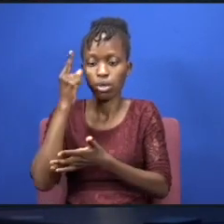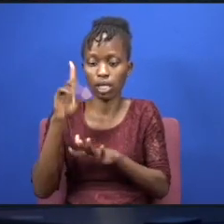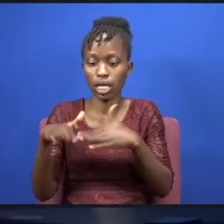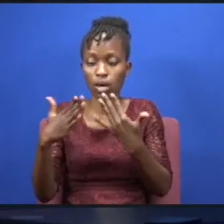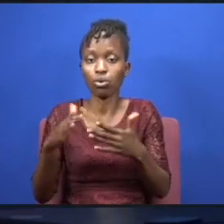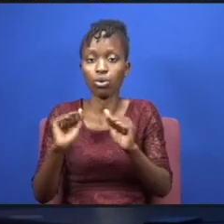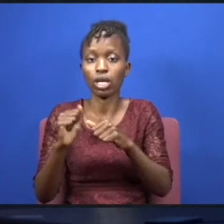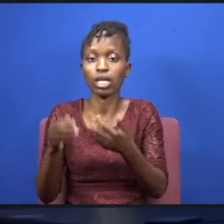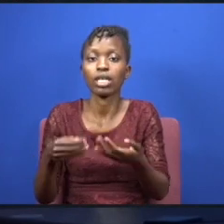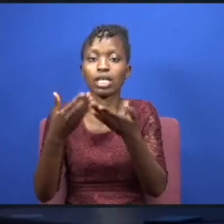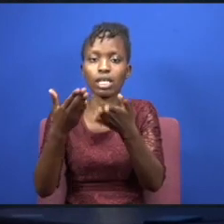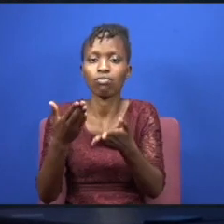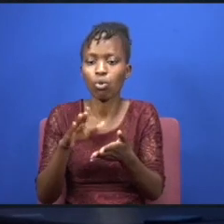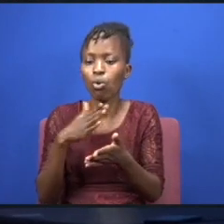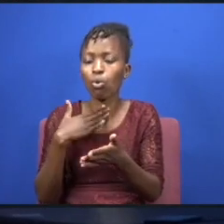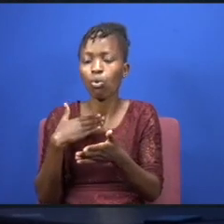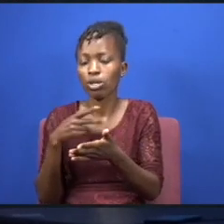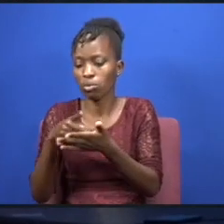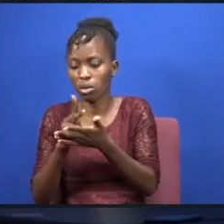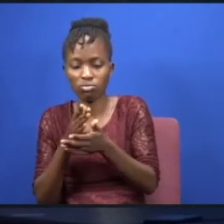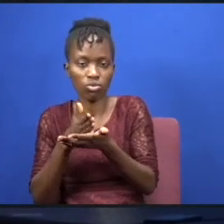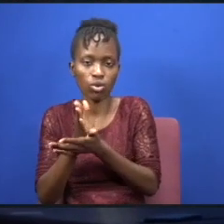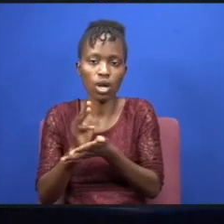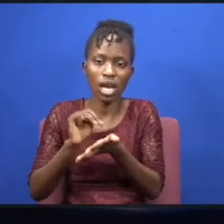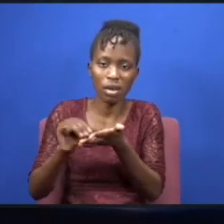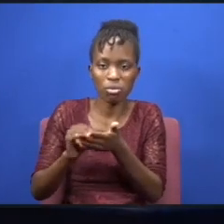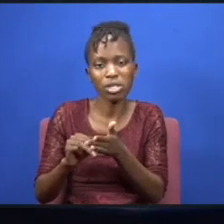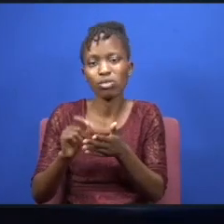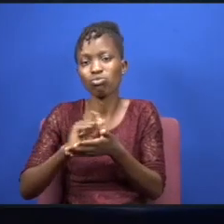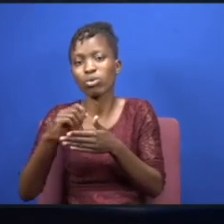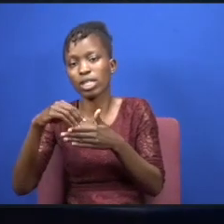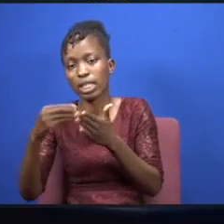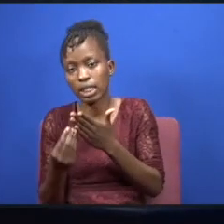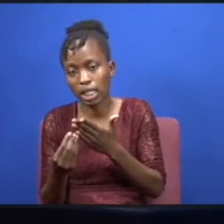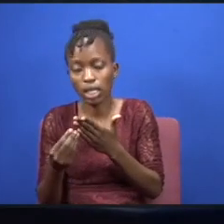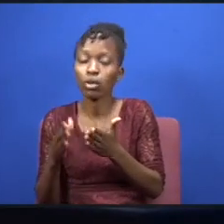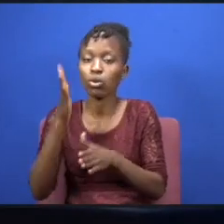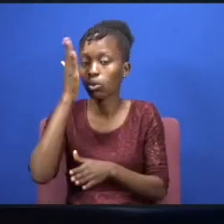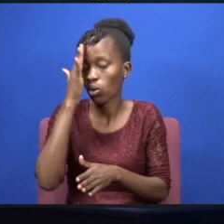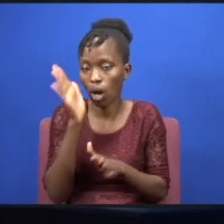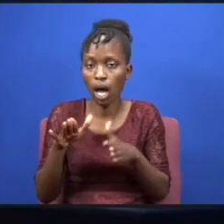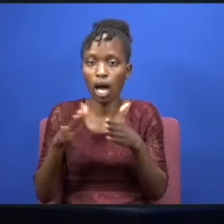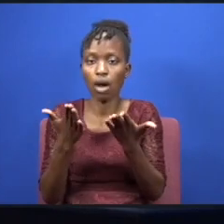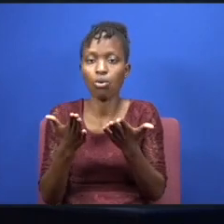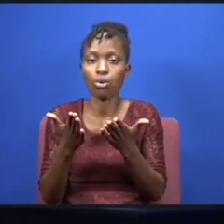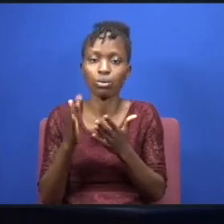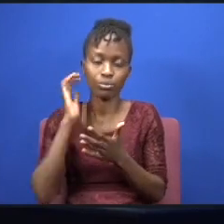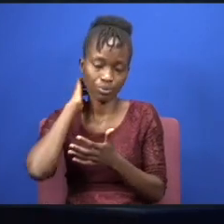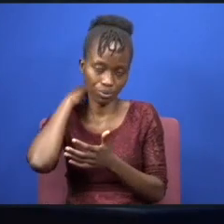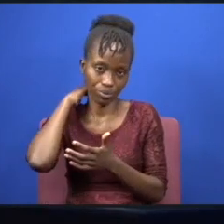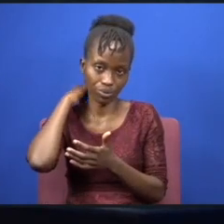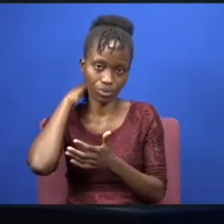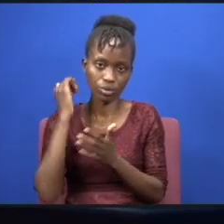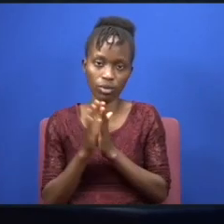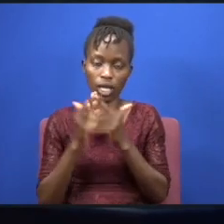need. For those who want to pay via M-Pesa or write a check, you will be notified on how you can do this. Once again,